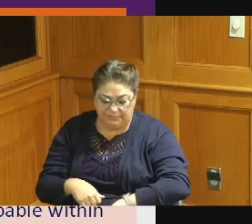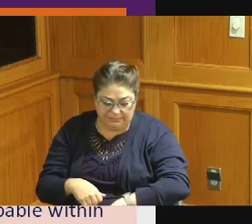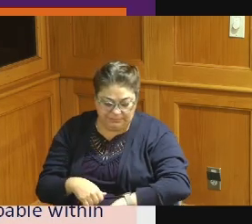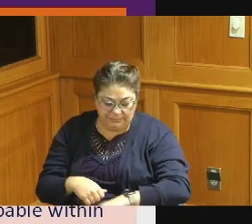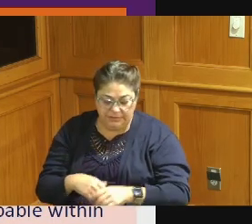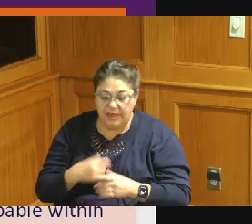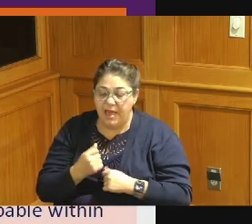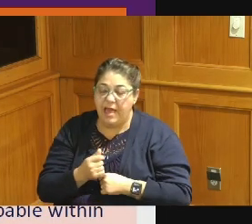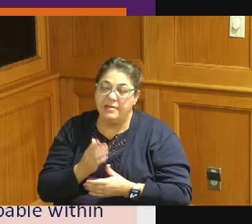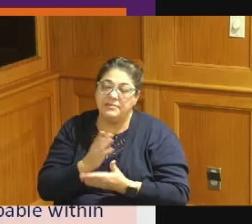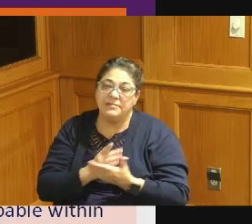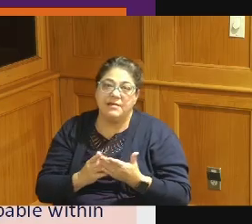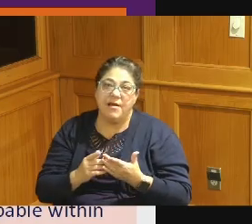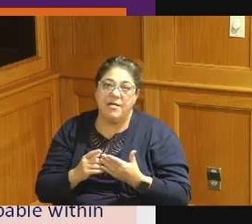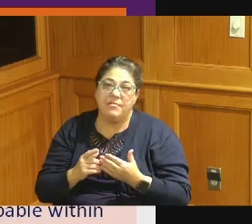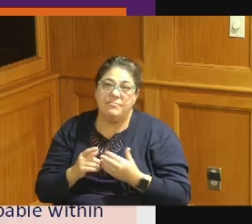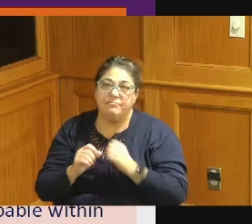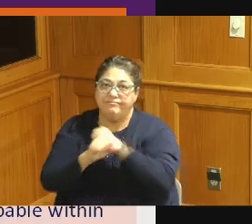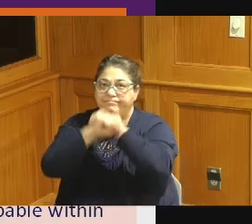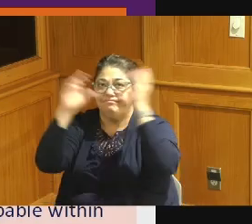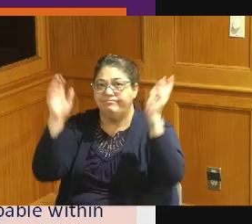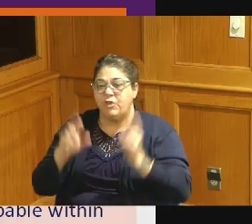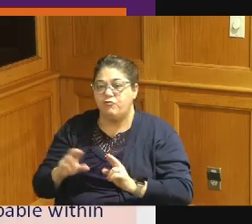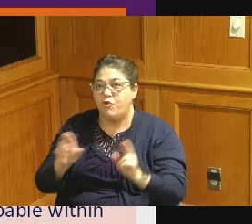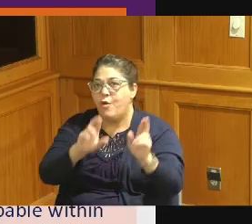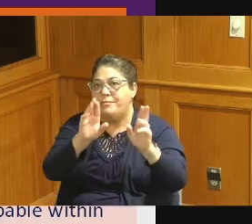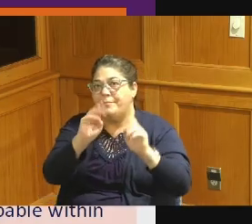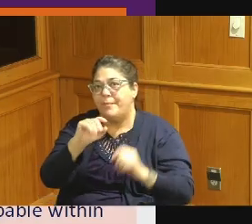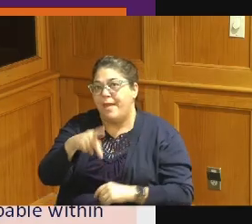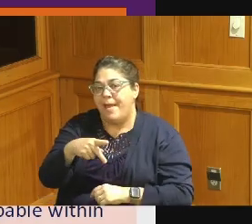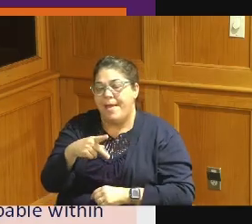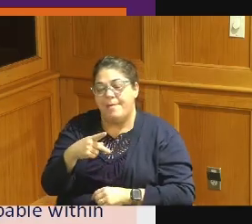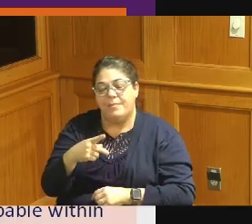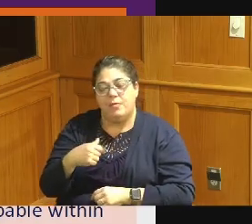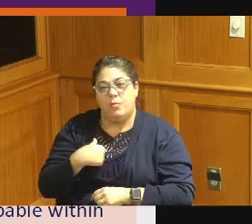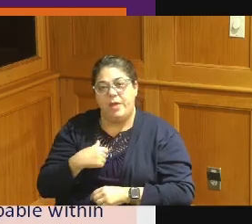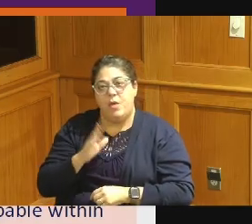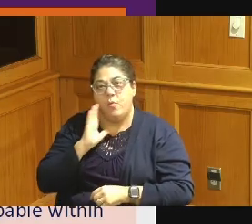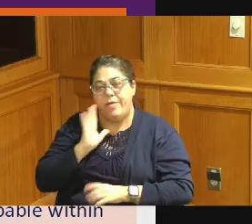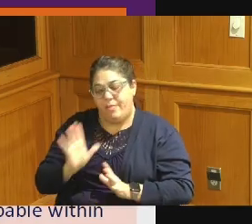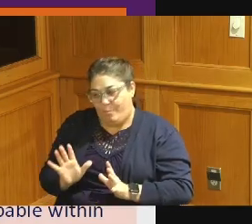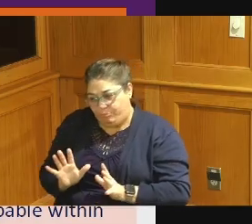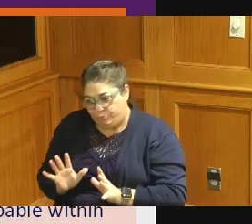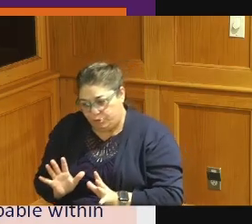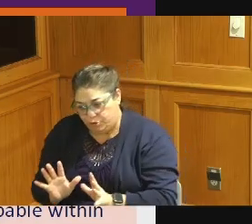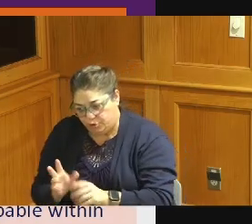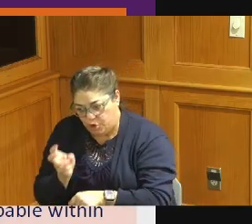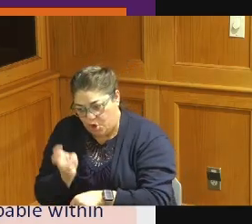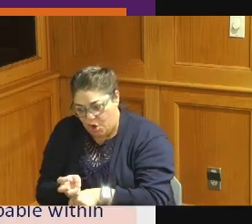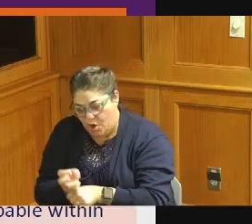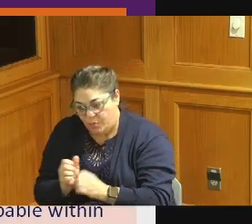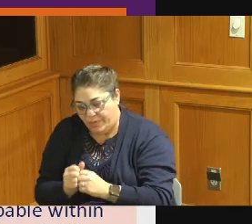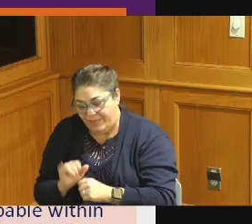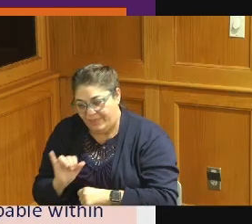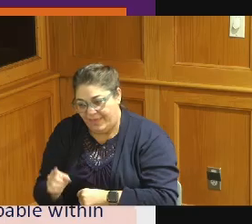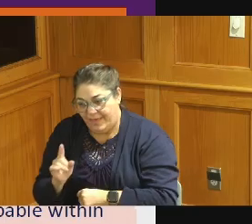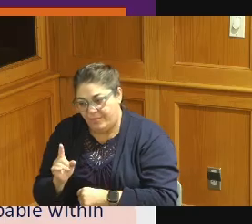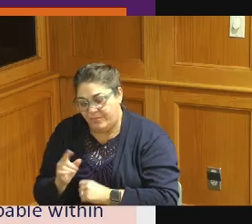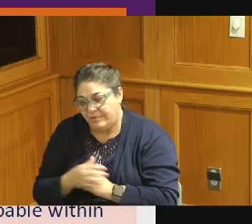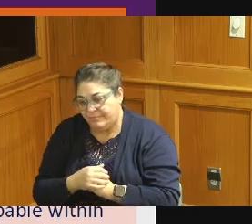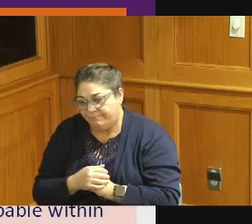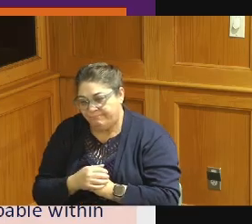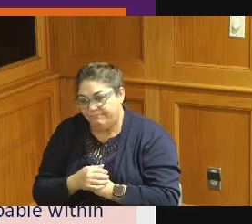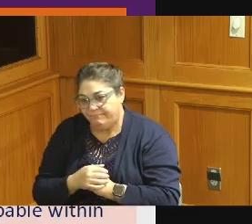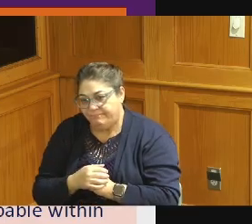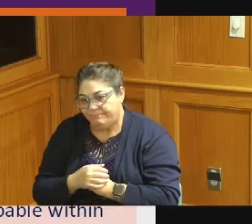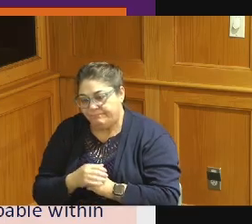roadmap, and again, we have really pushed and continue to push hard with one project. We're not in any way giving up on. We're continuing to work